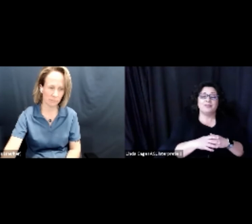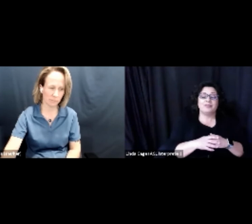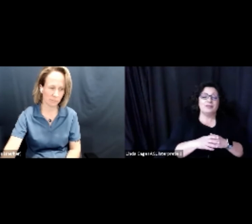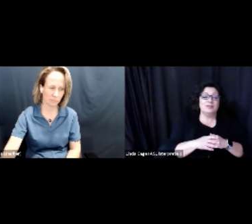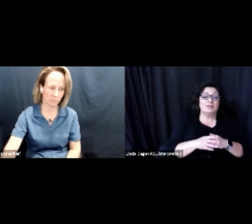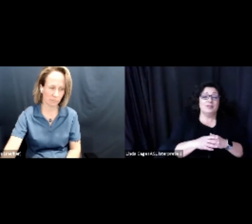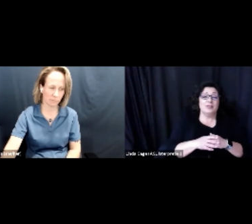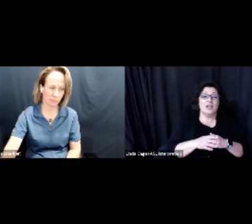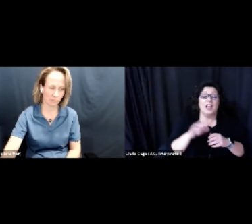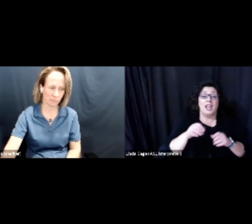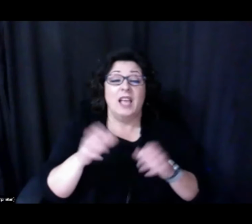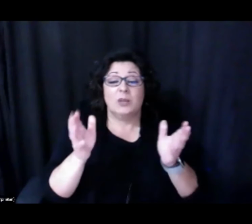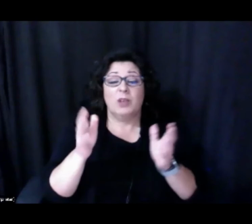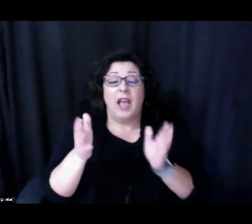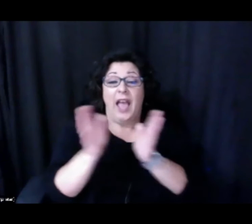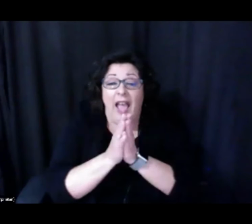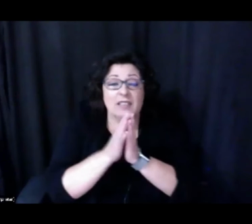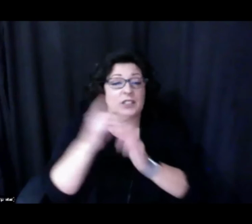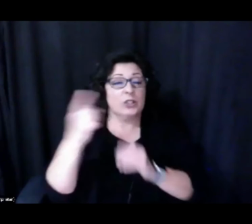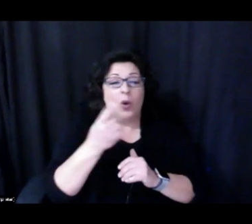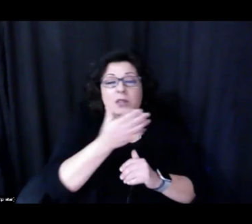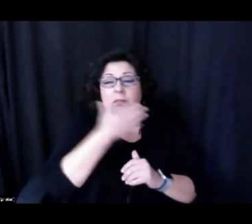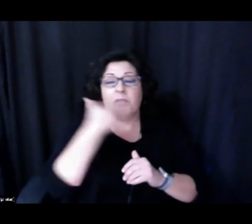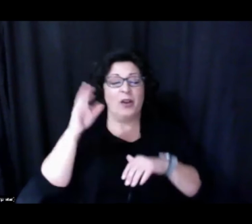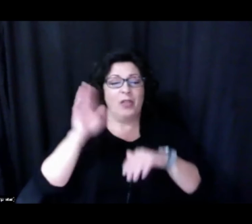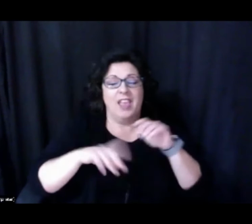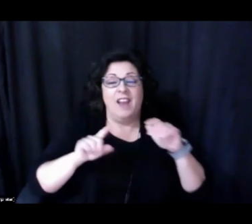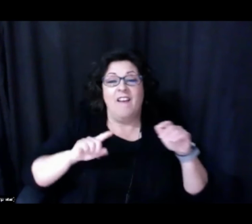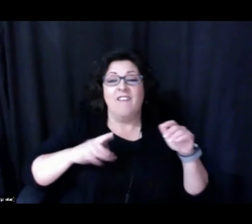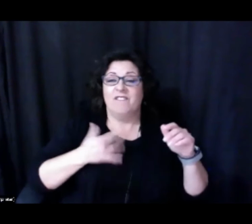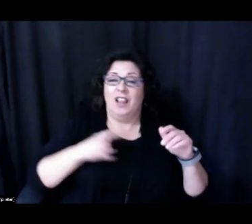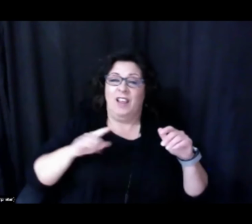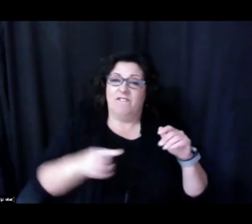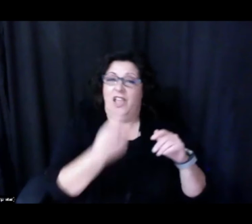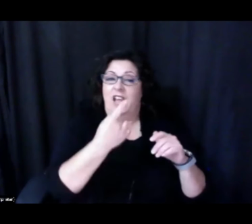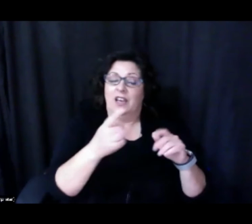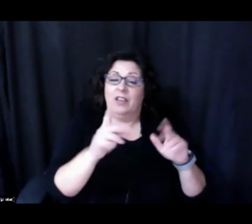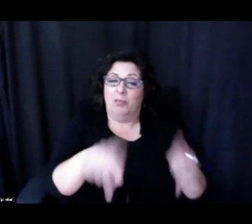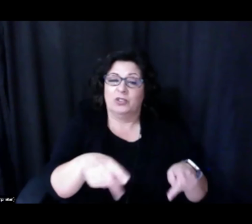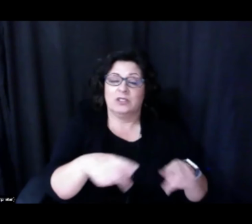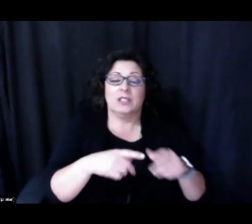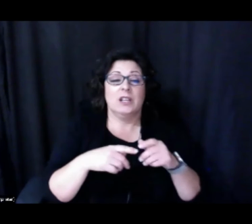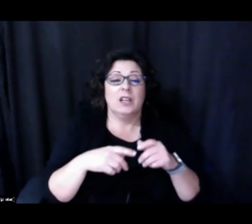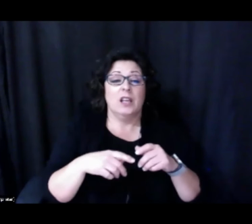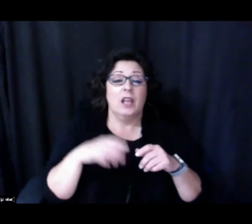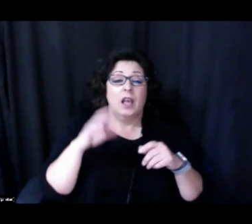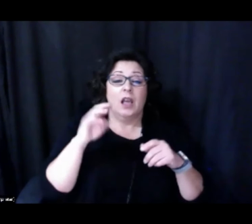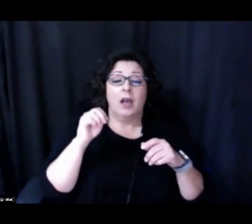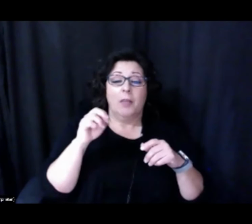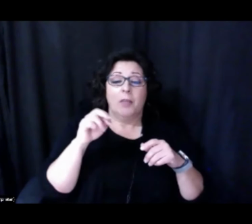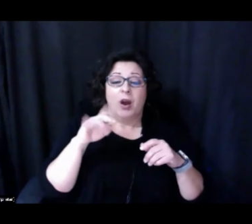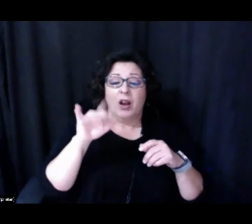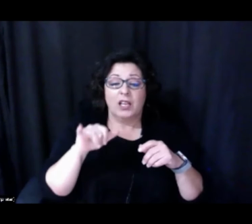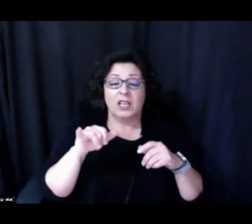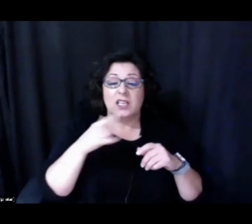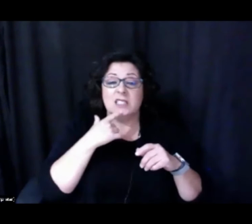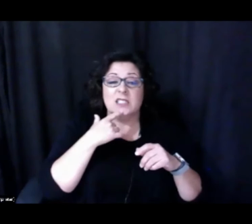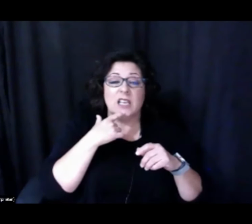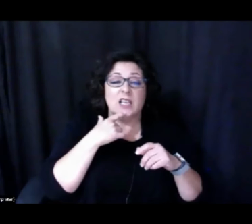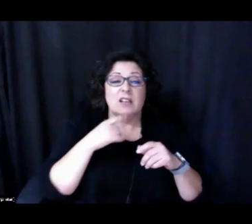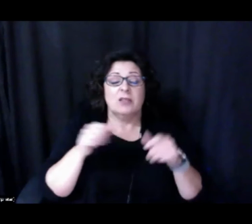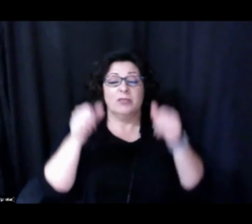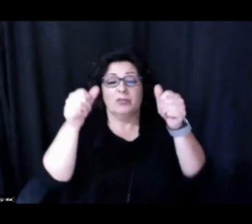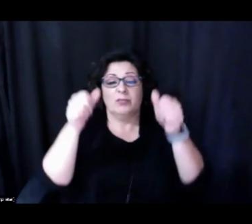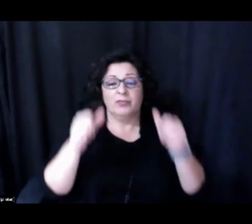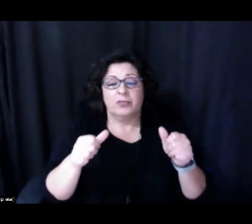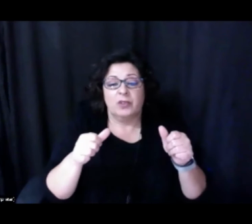And someone in the chat said asking is always better than offending. Yes. And then Marley shared the Forge pronoun guide. So that's got a